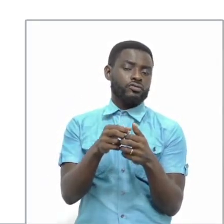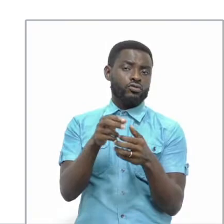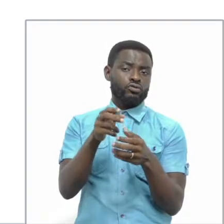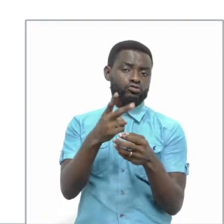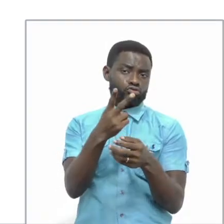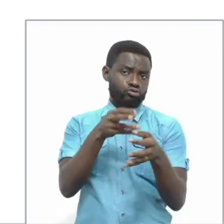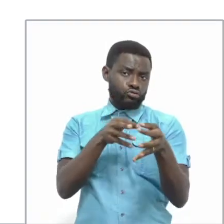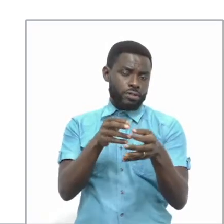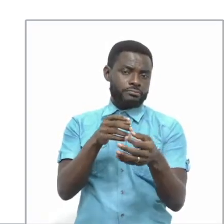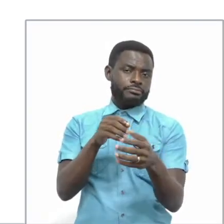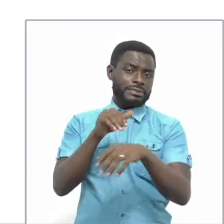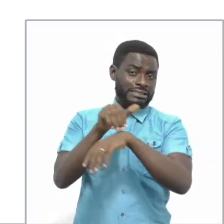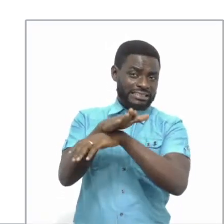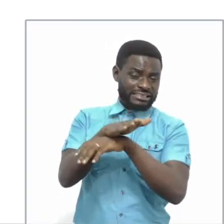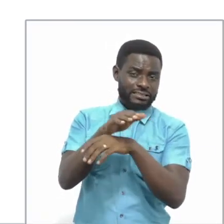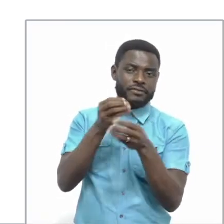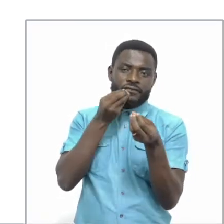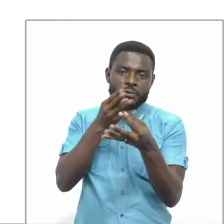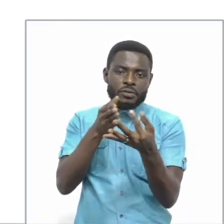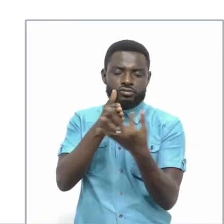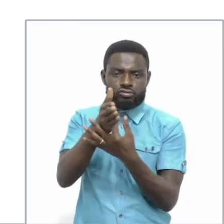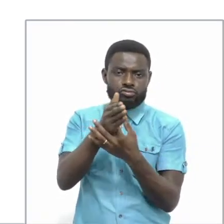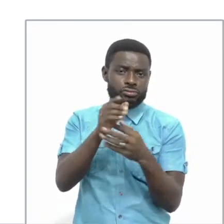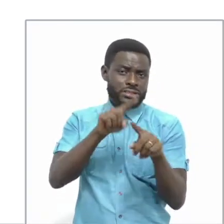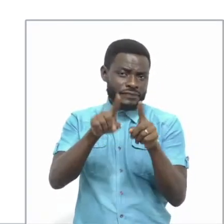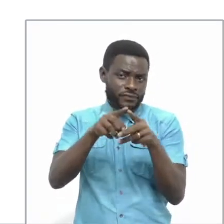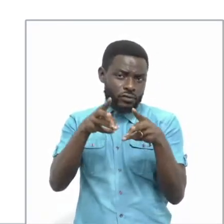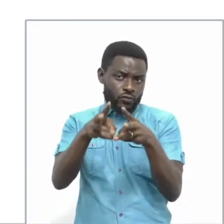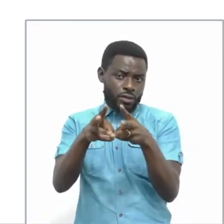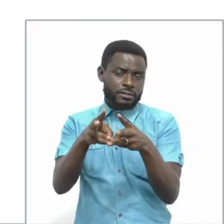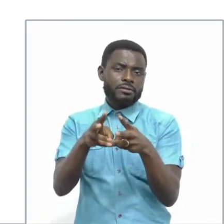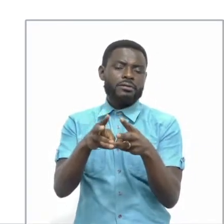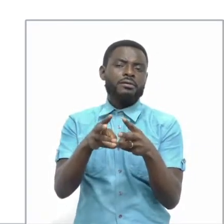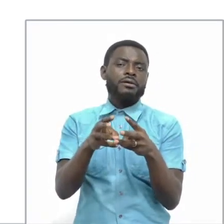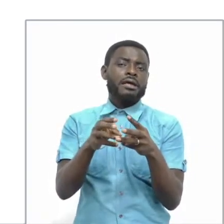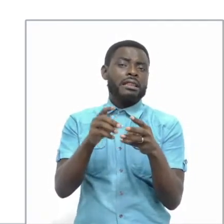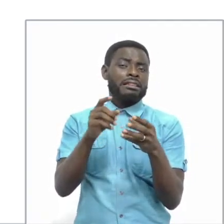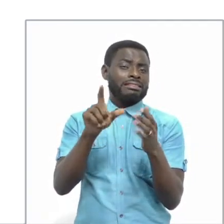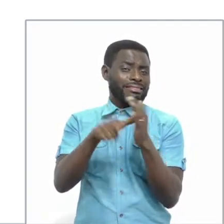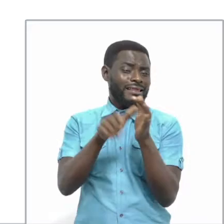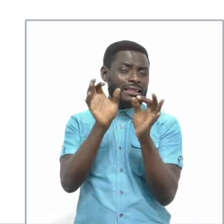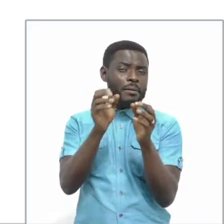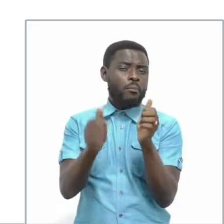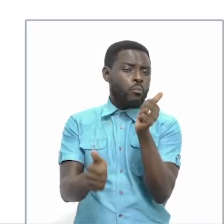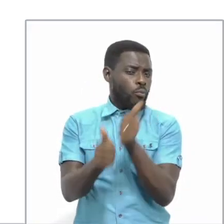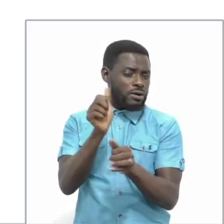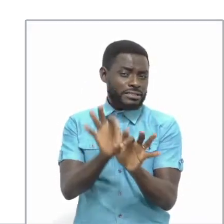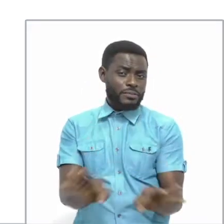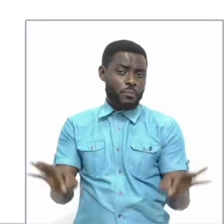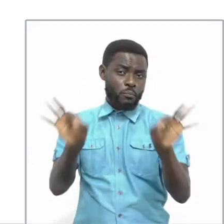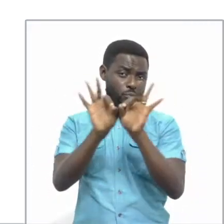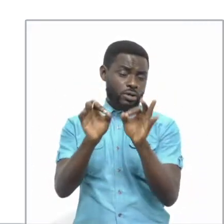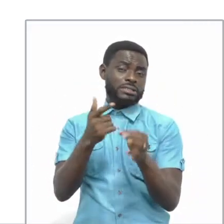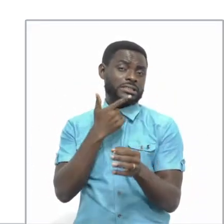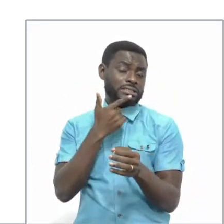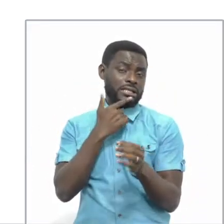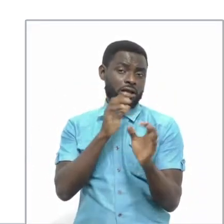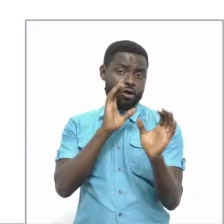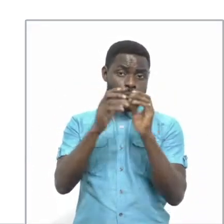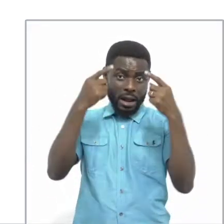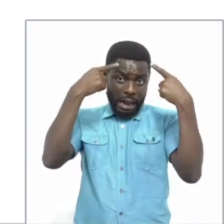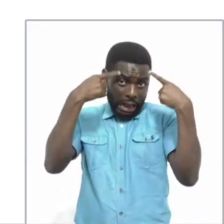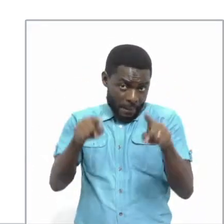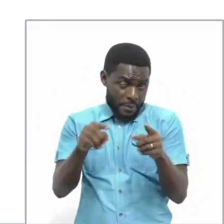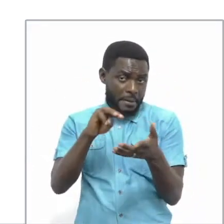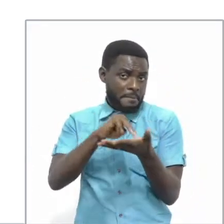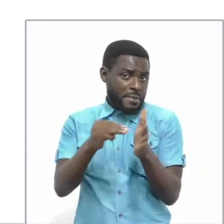messages between sender and the receiver through various mediums. And then the most important thing to say communication has happened is